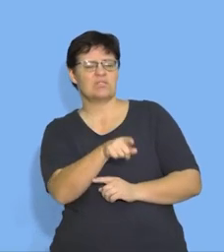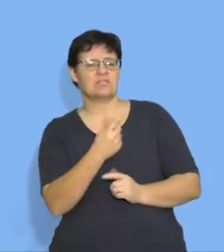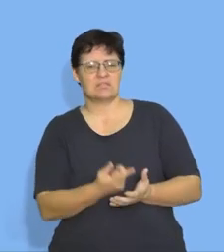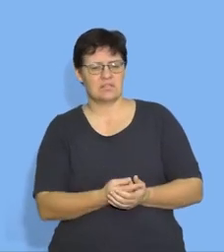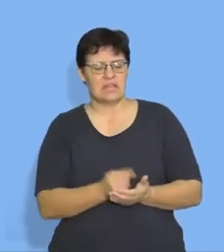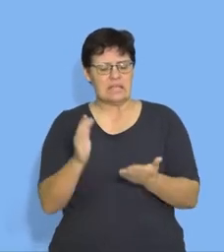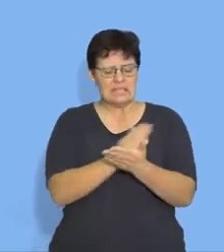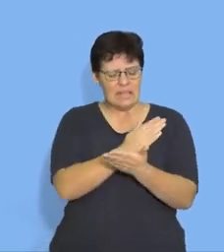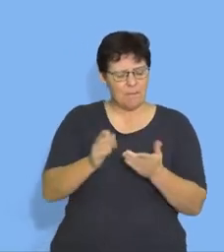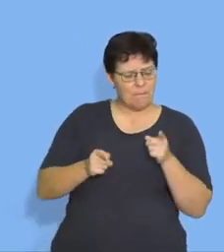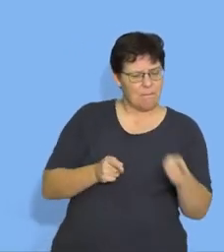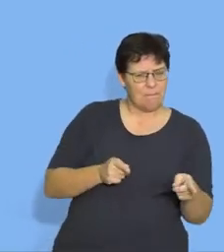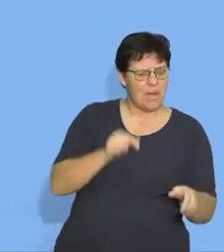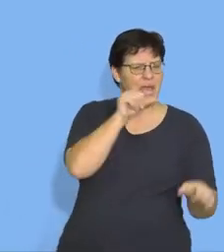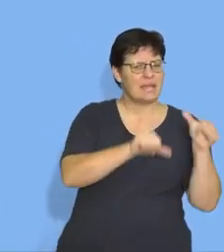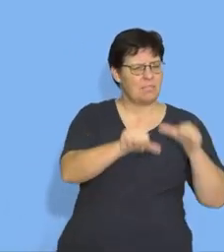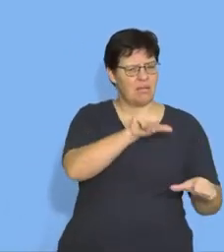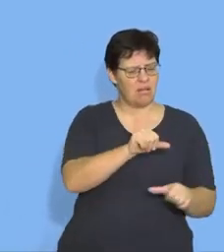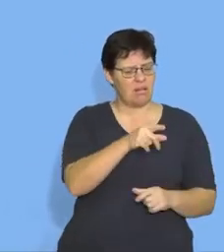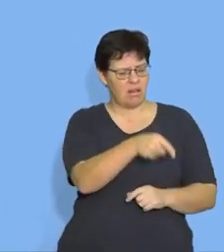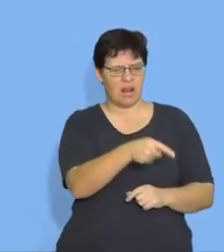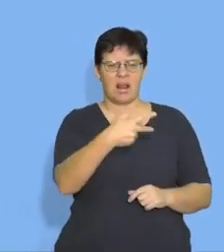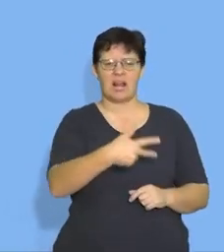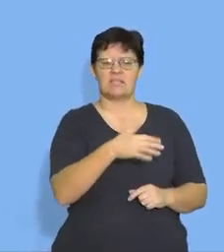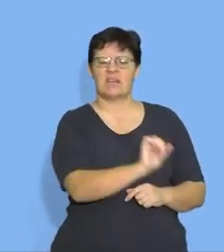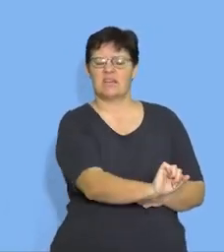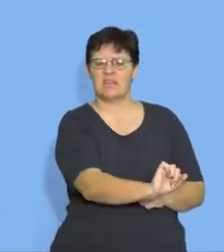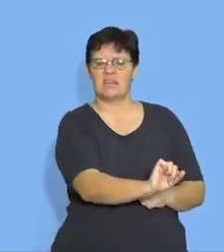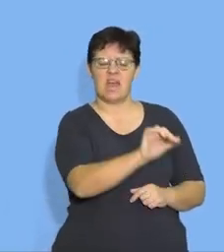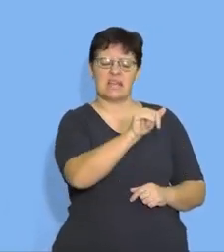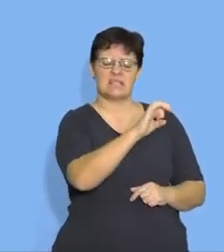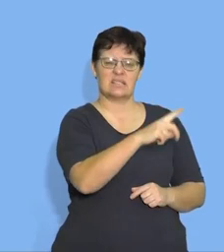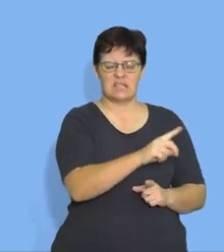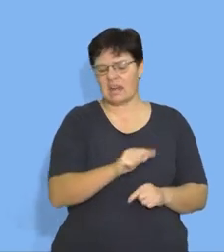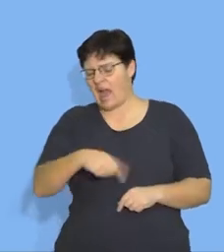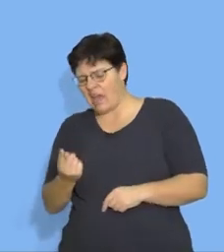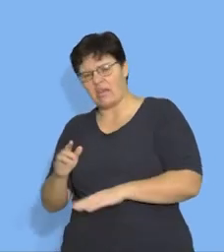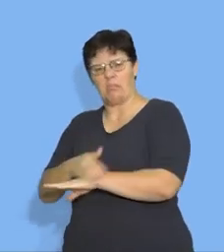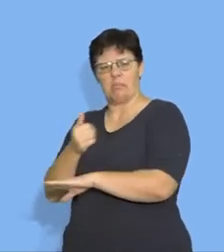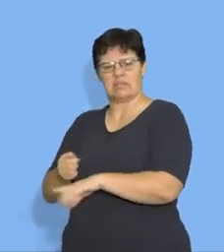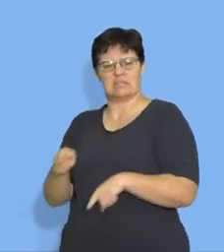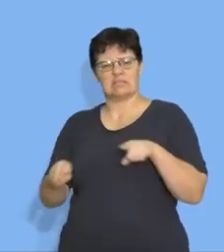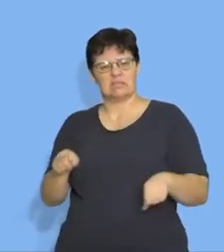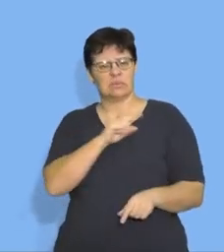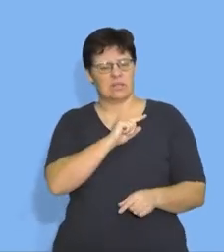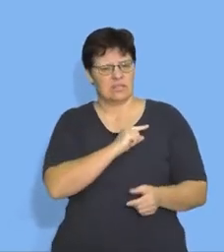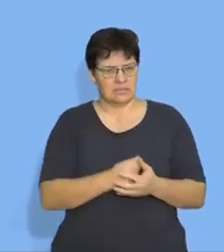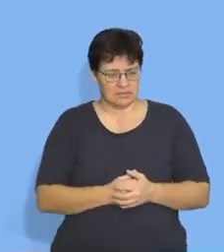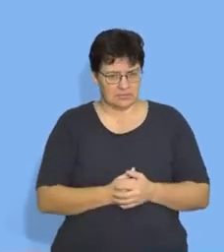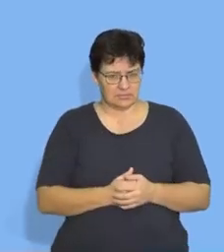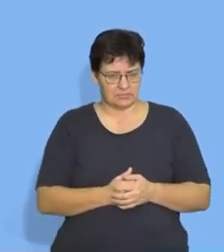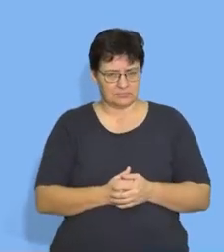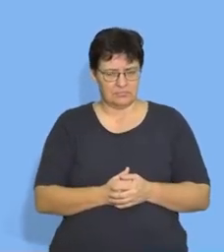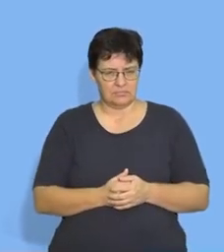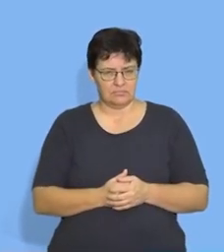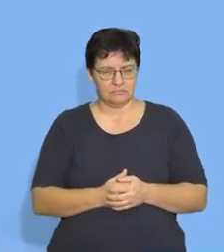some chemicals classified as acids and others are called bases? Right, so that big